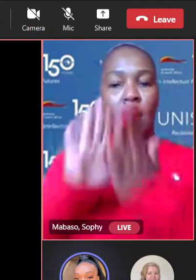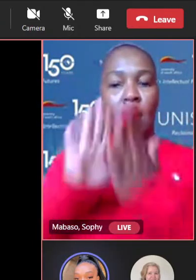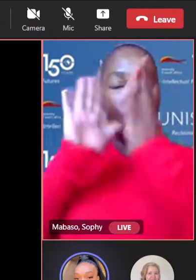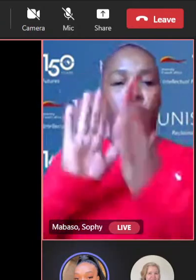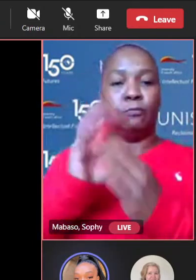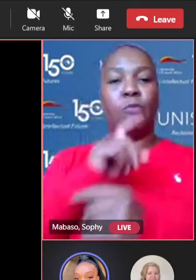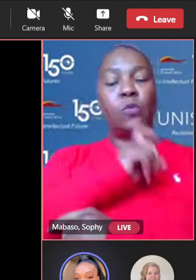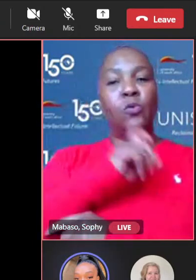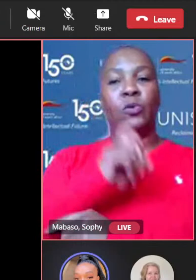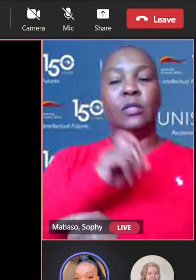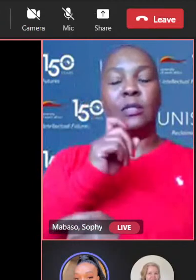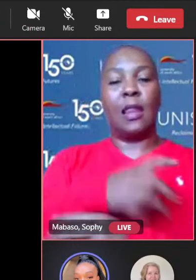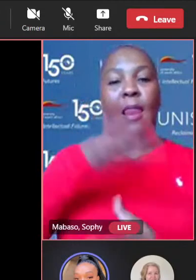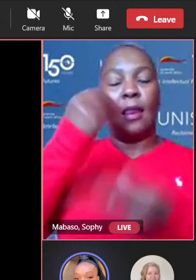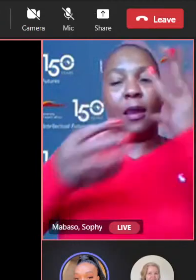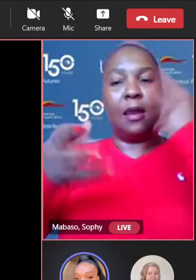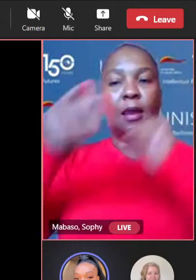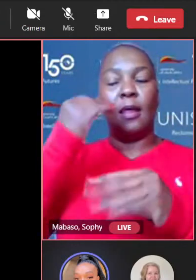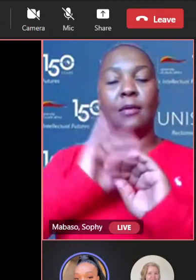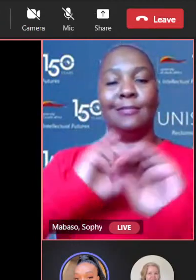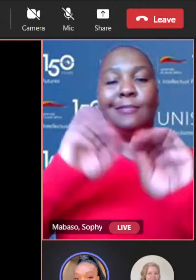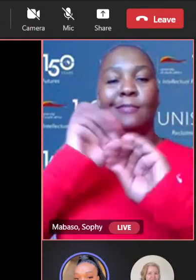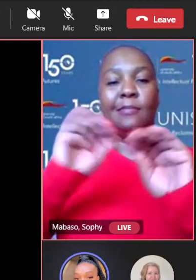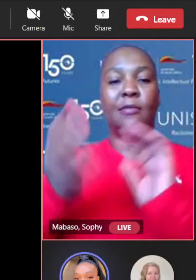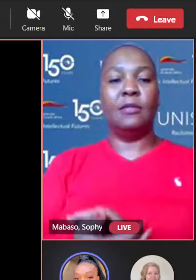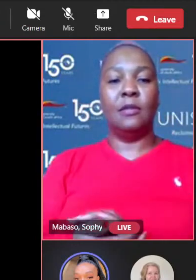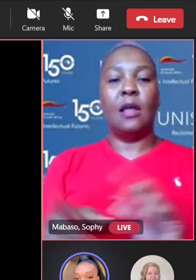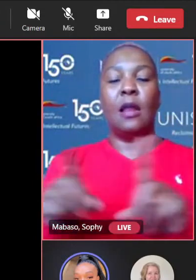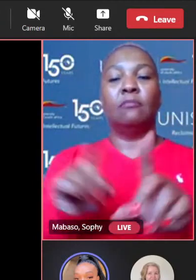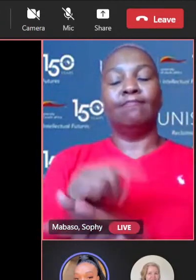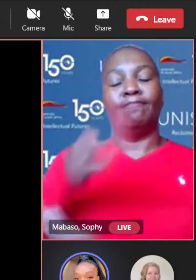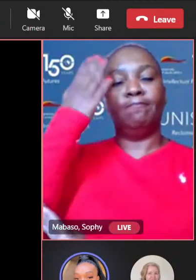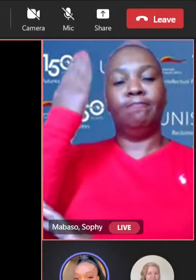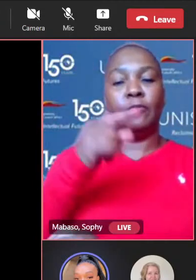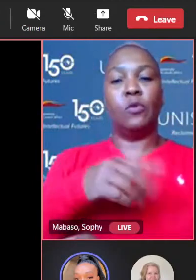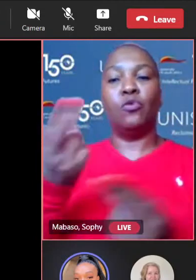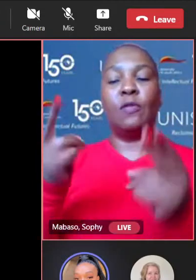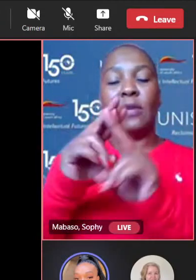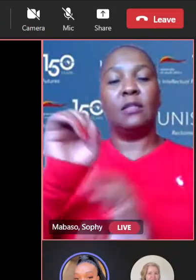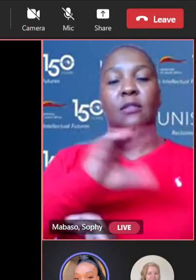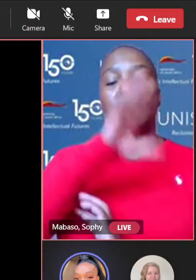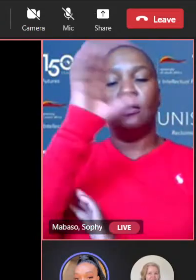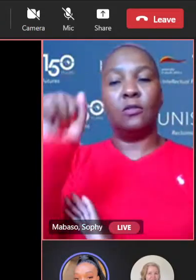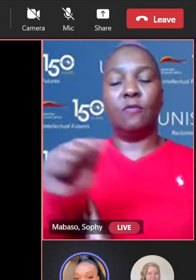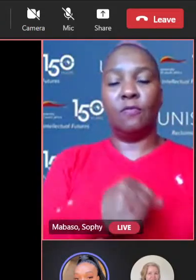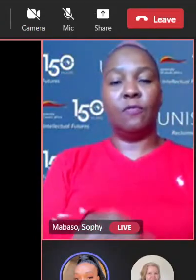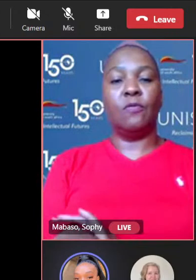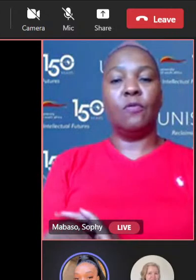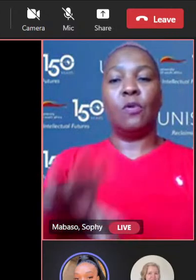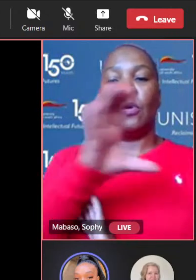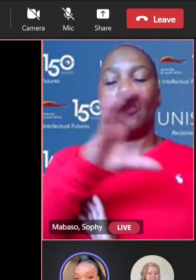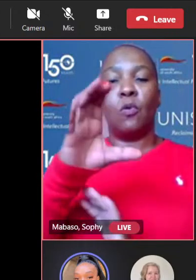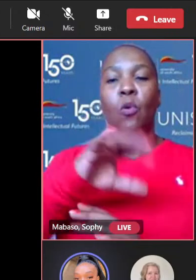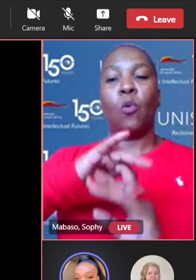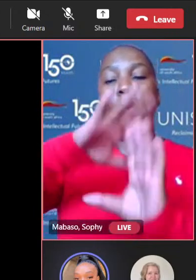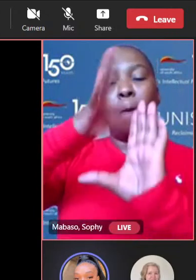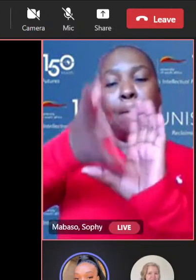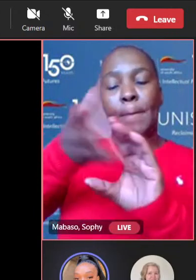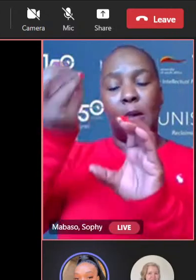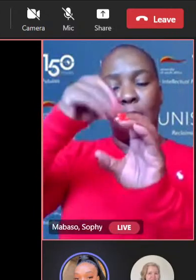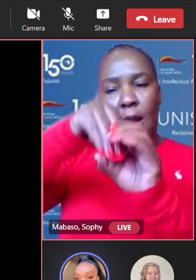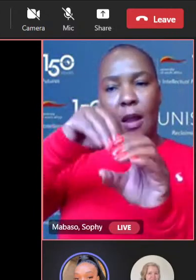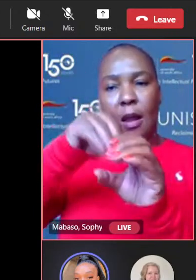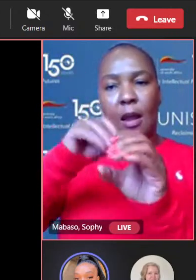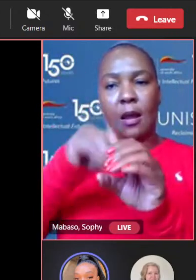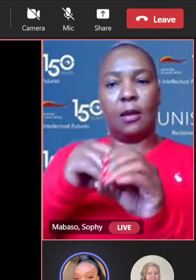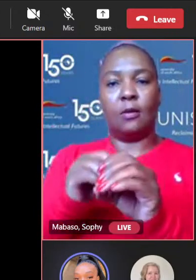and teaching. And as we know that Unisa is a CODEL, which it means comprehensive, open, and distance